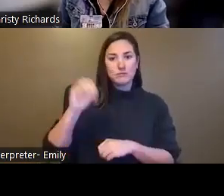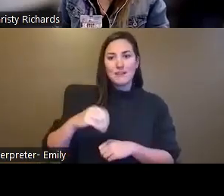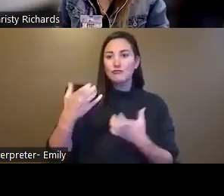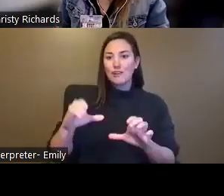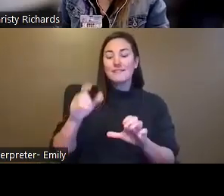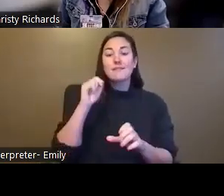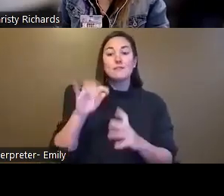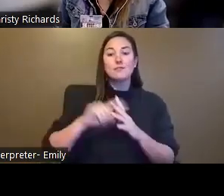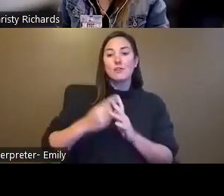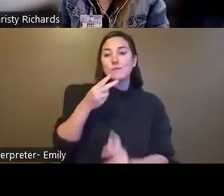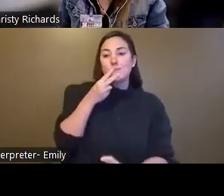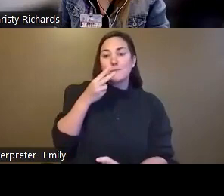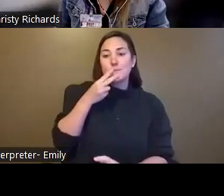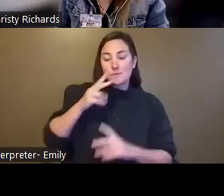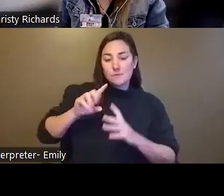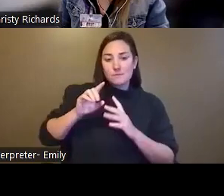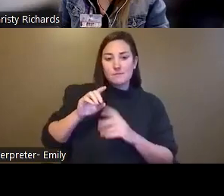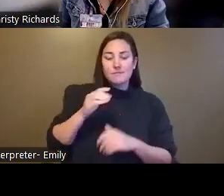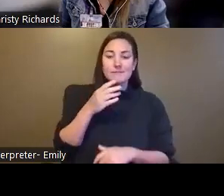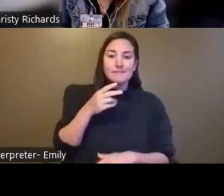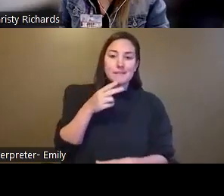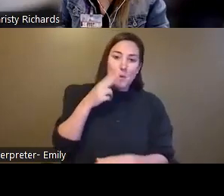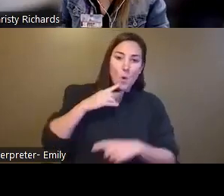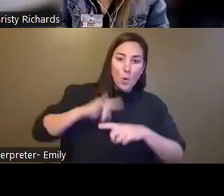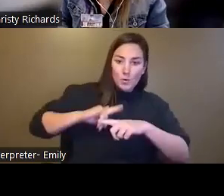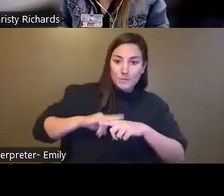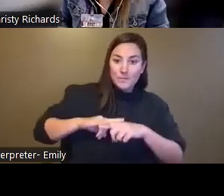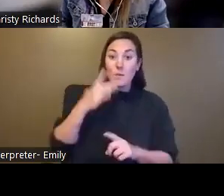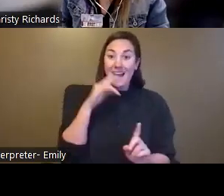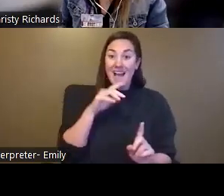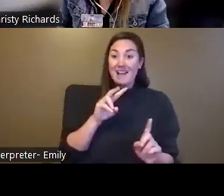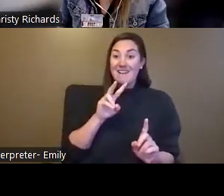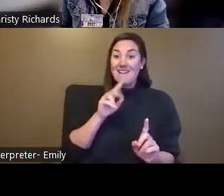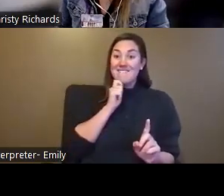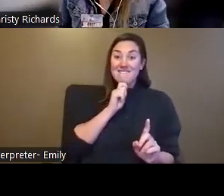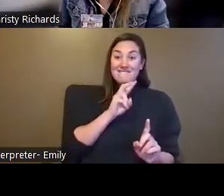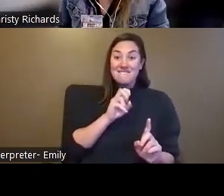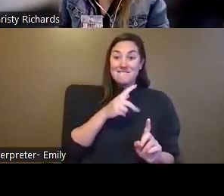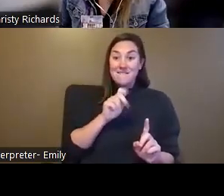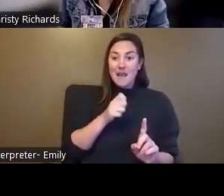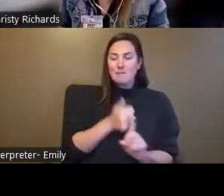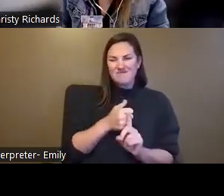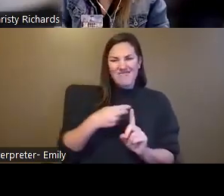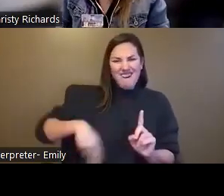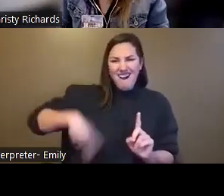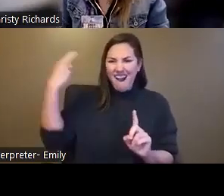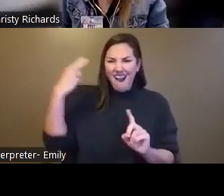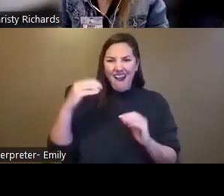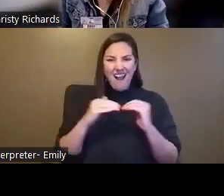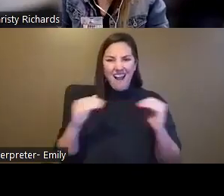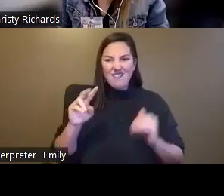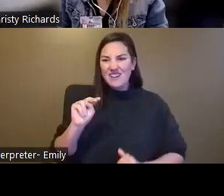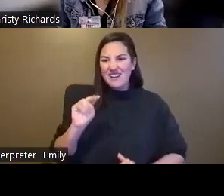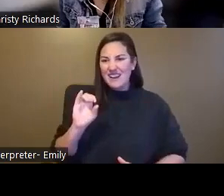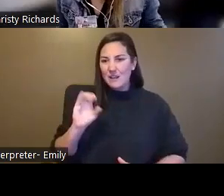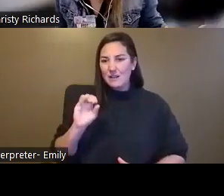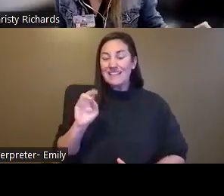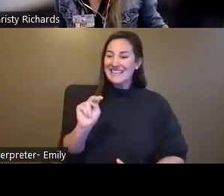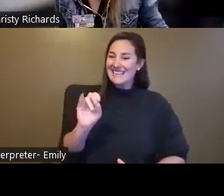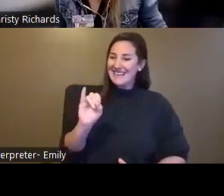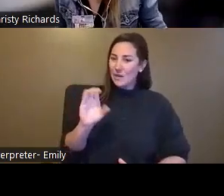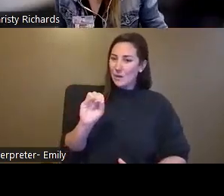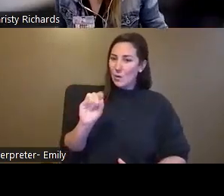And this is likely because of the high levels of the nicotine in vape products Dr. Rahman talked about.